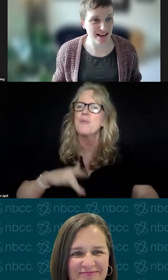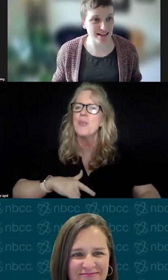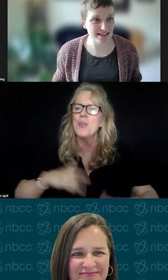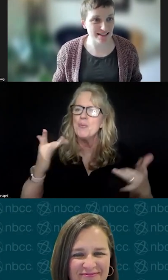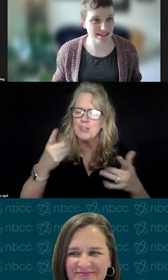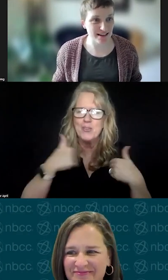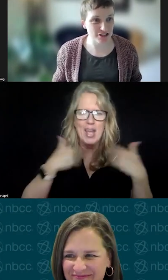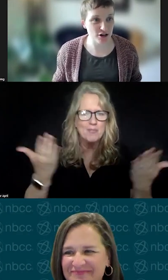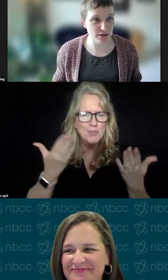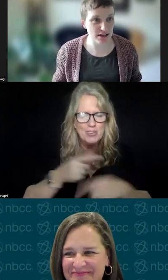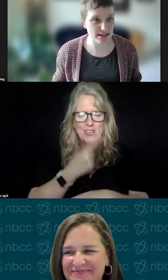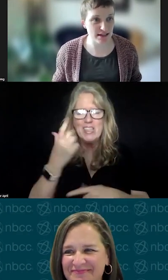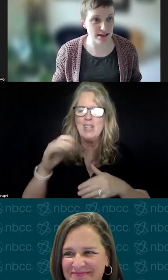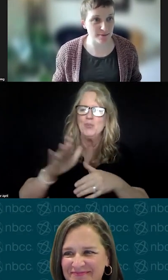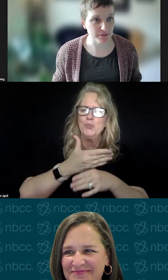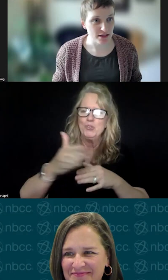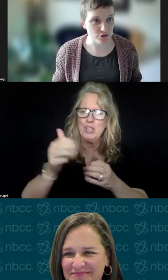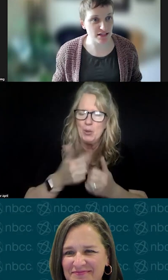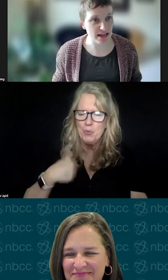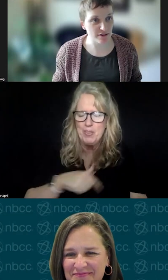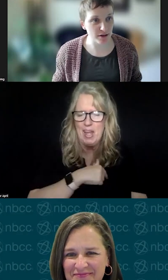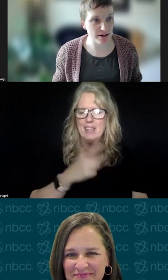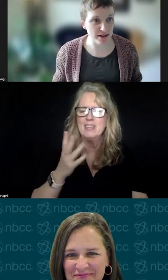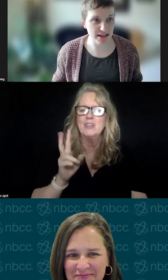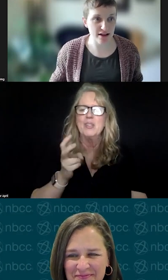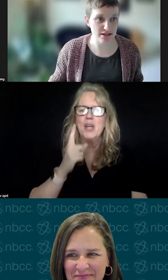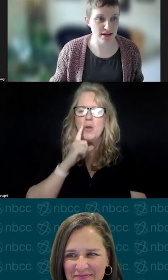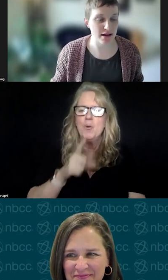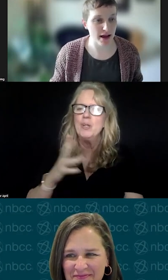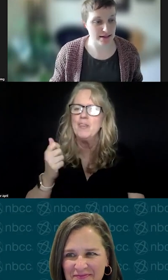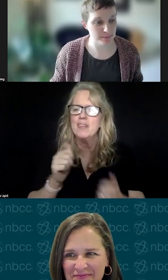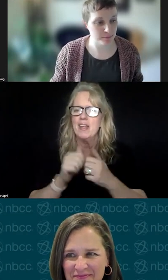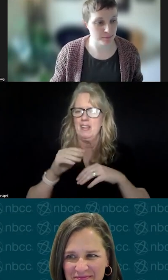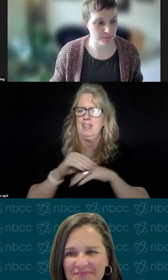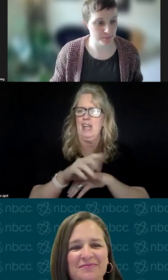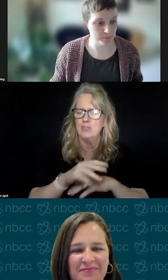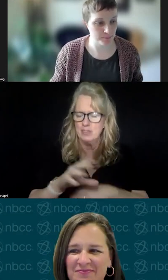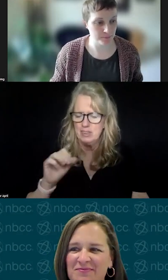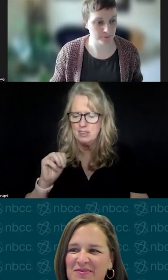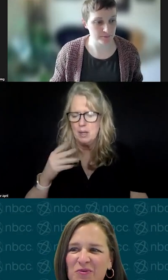here today to share with us sort of the state of play around the Counseling Compact.